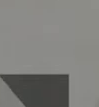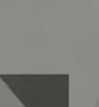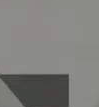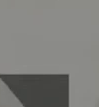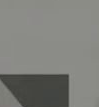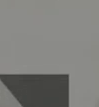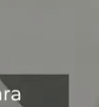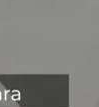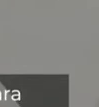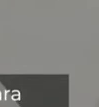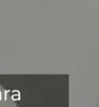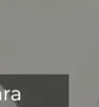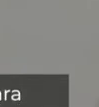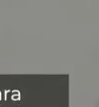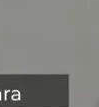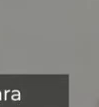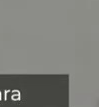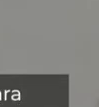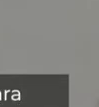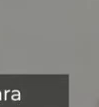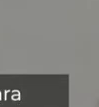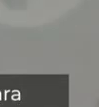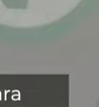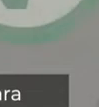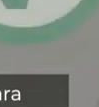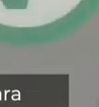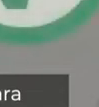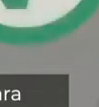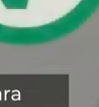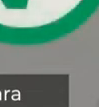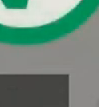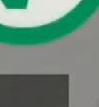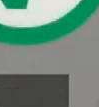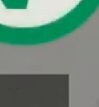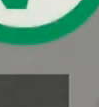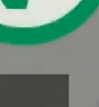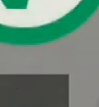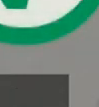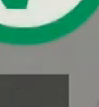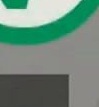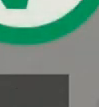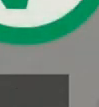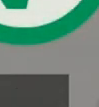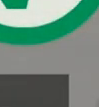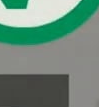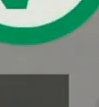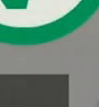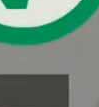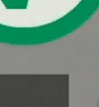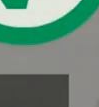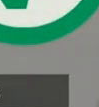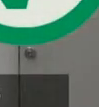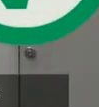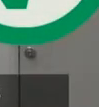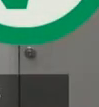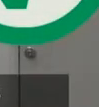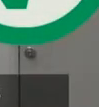It is very important that your hands do not touch the inner part of the